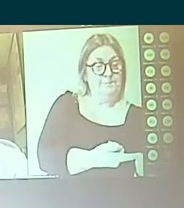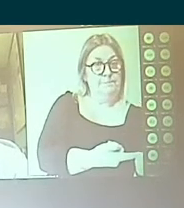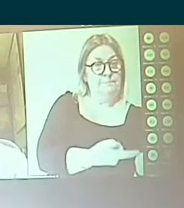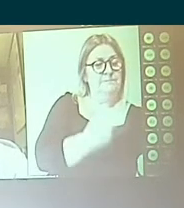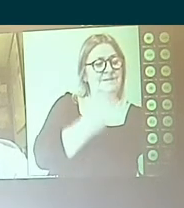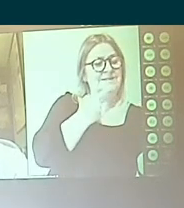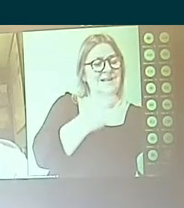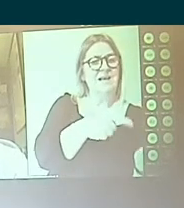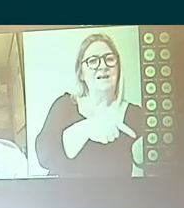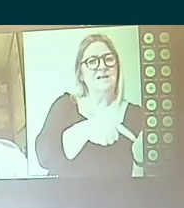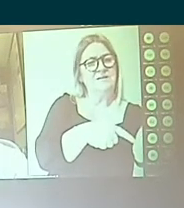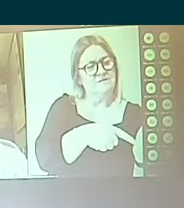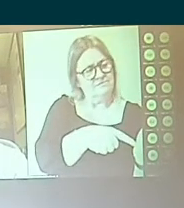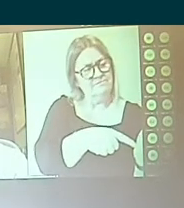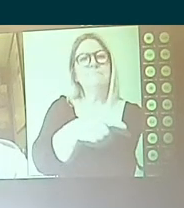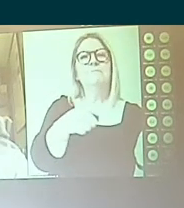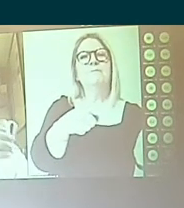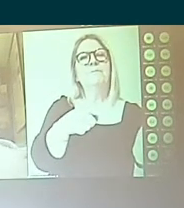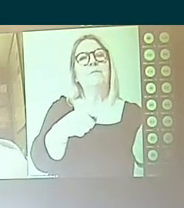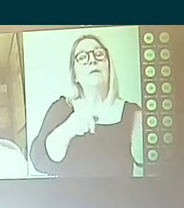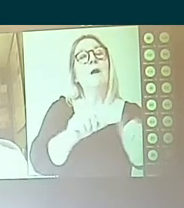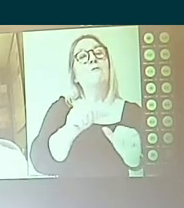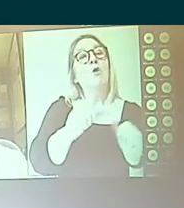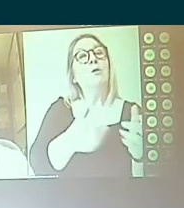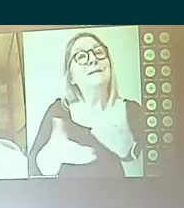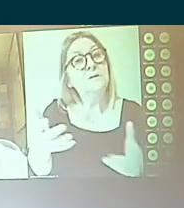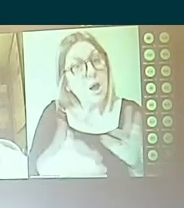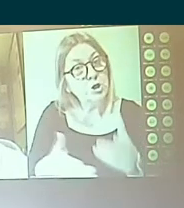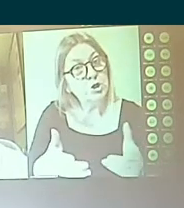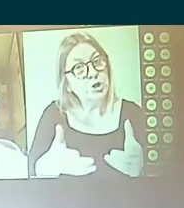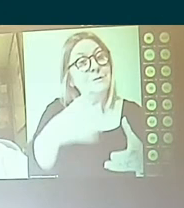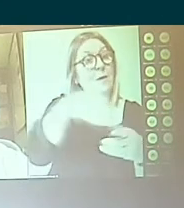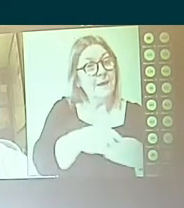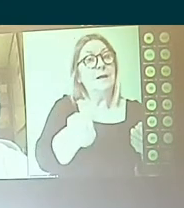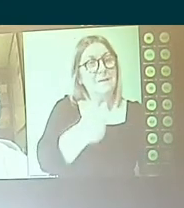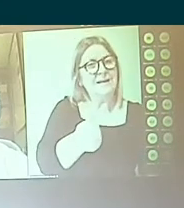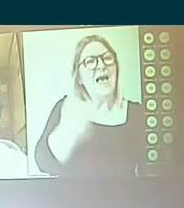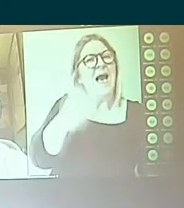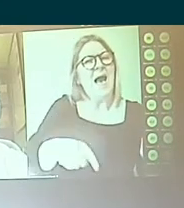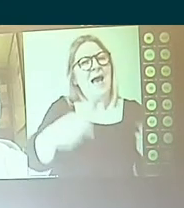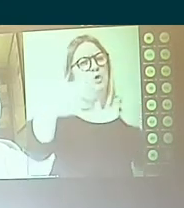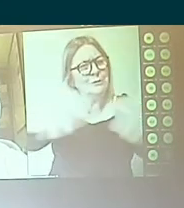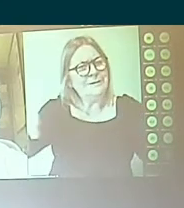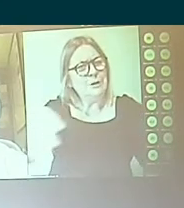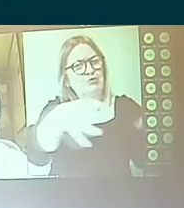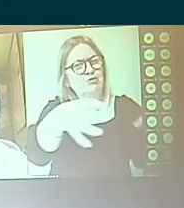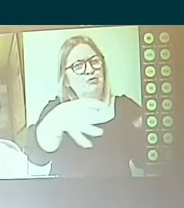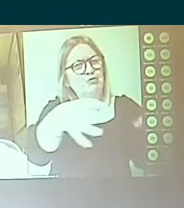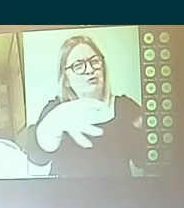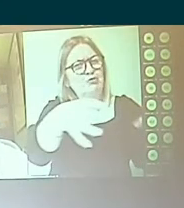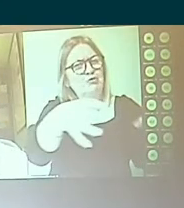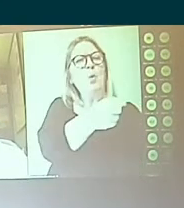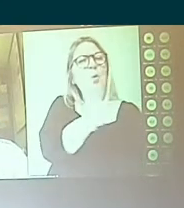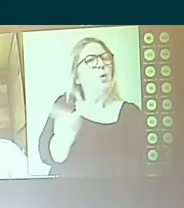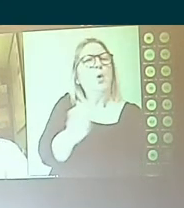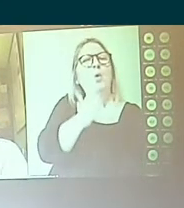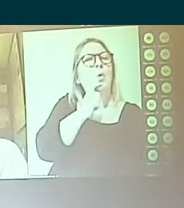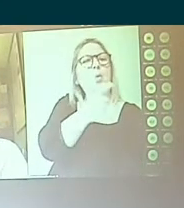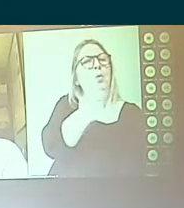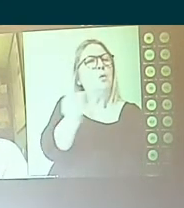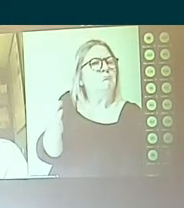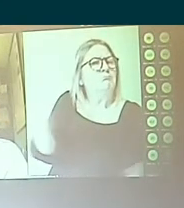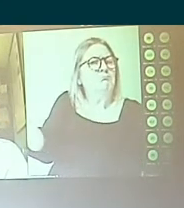about how following discussions within the administration and constituent groups. Who are the constituent groups?